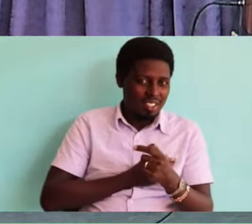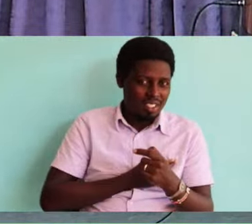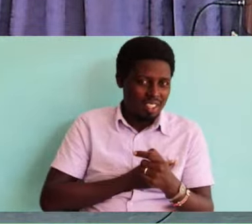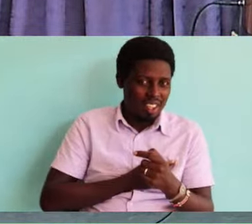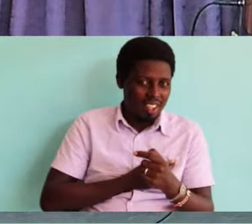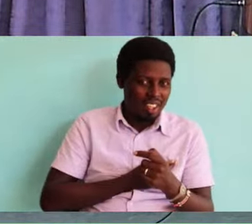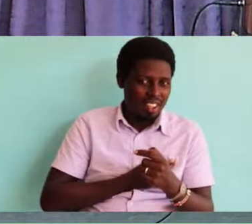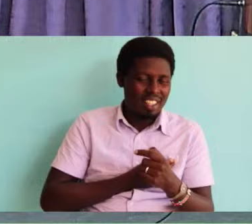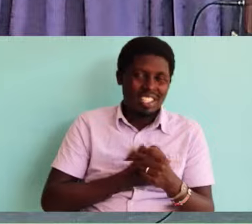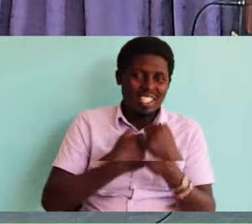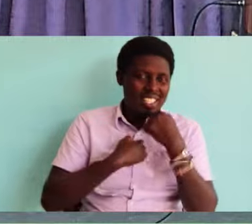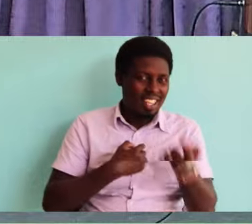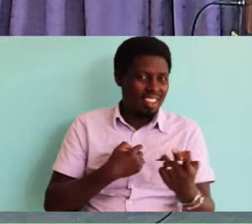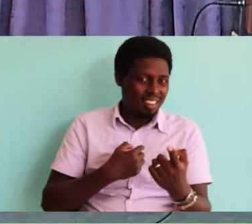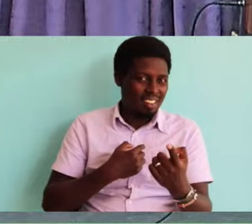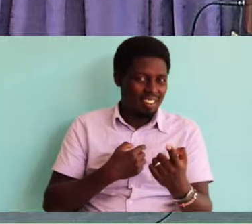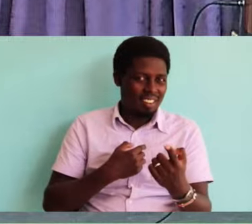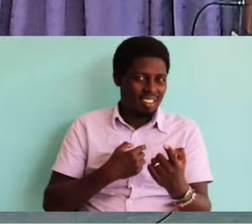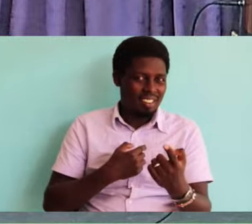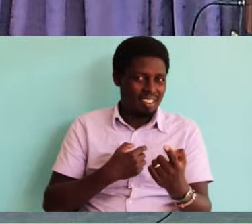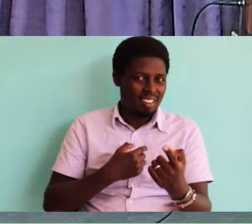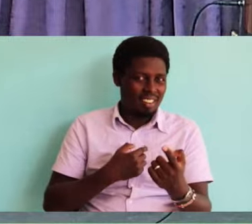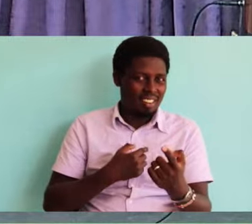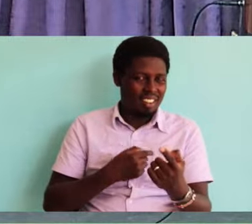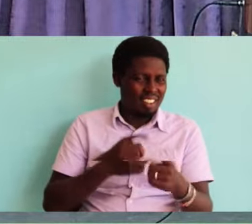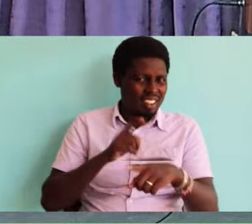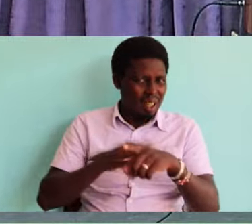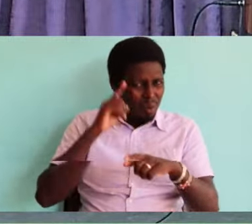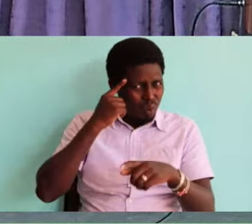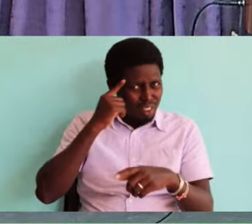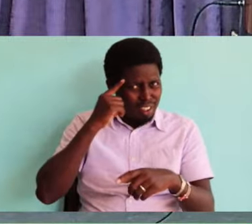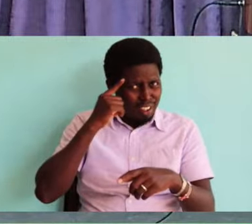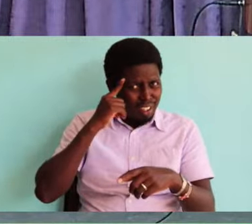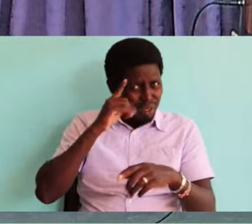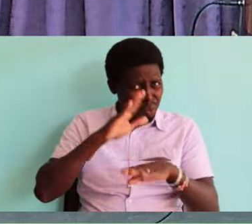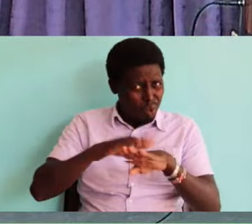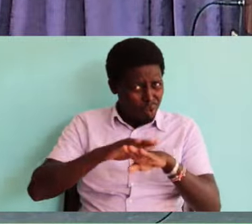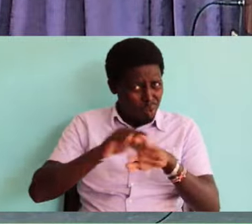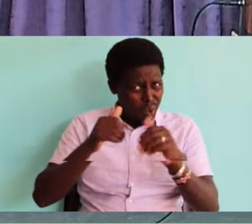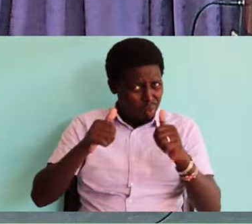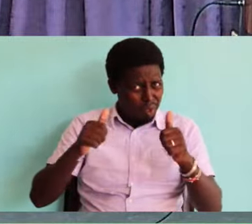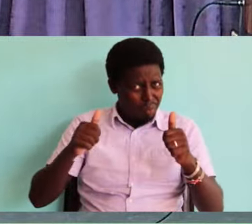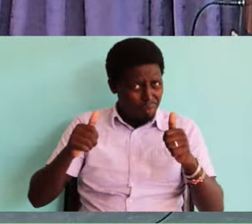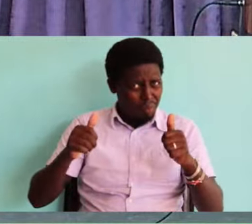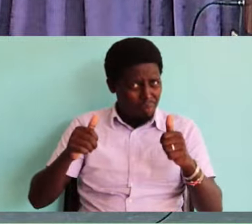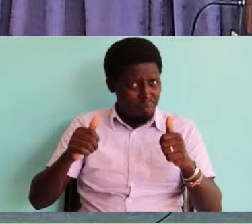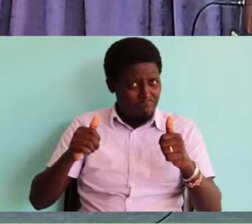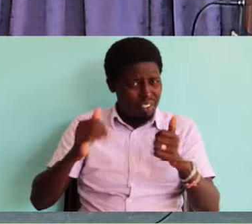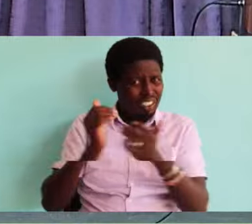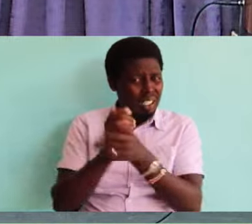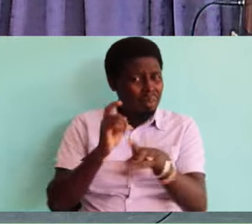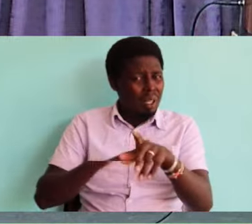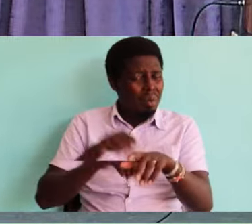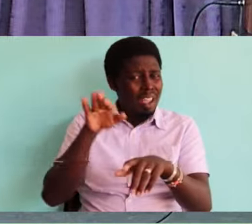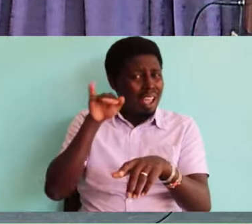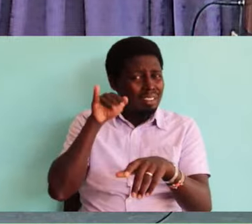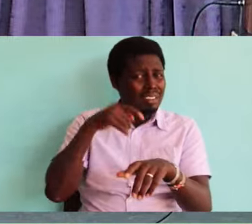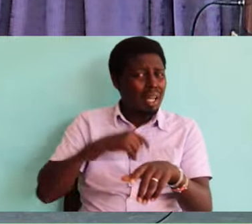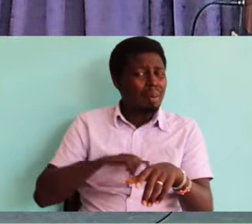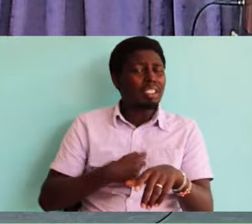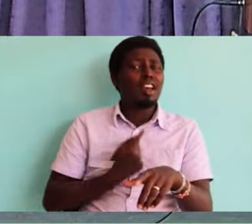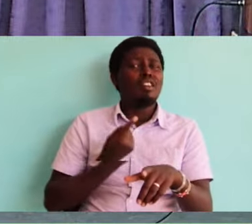I'm just saying when we think carefully, we sometimes